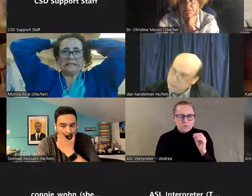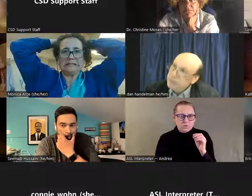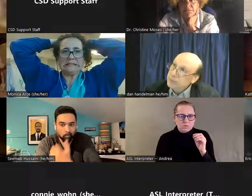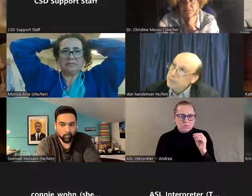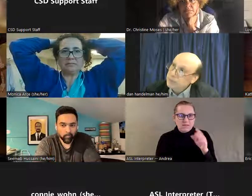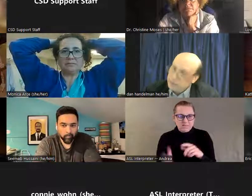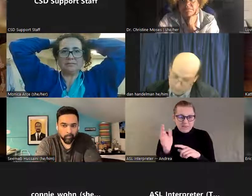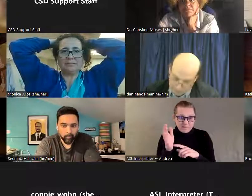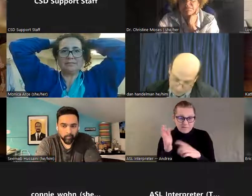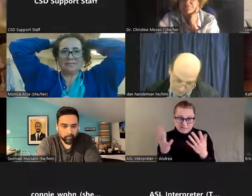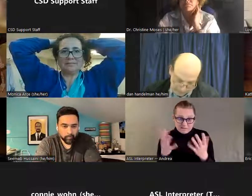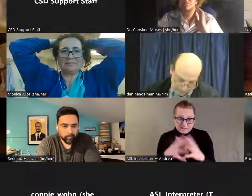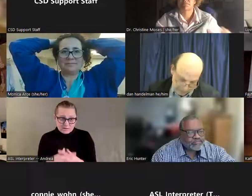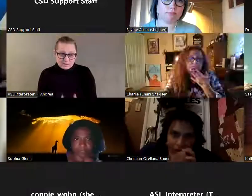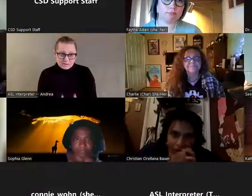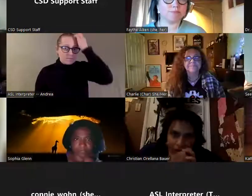5 minutes.